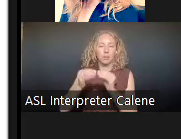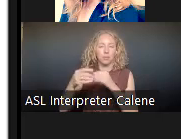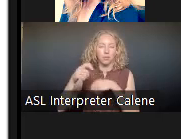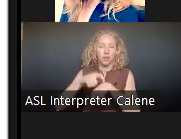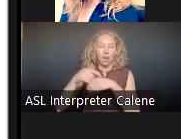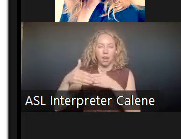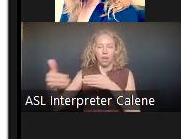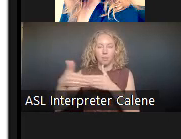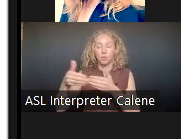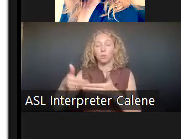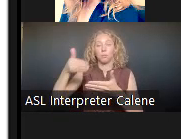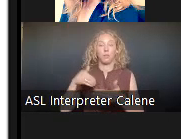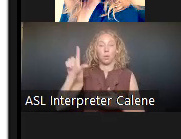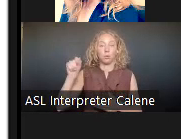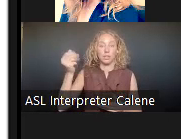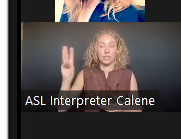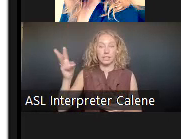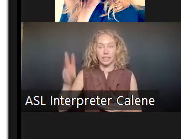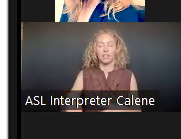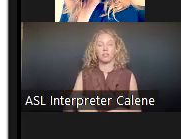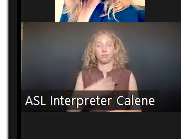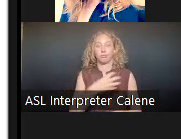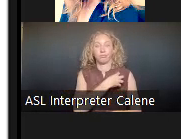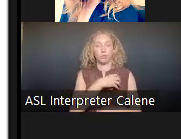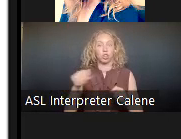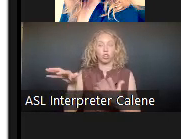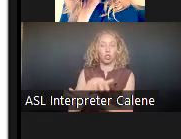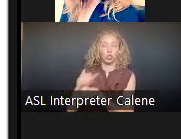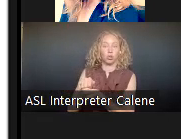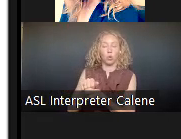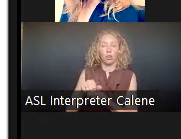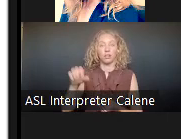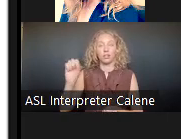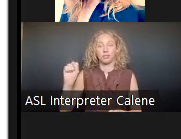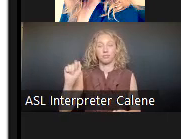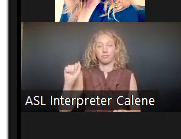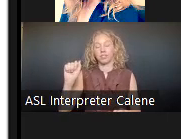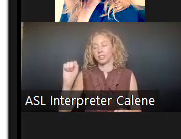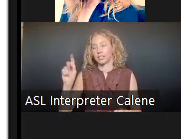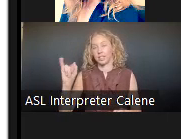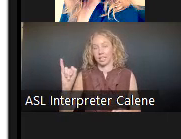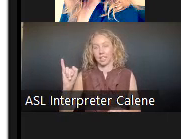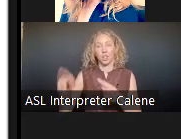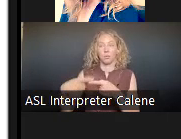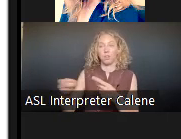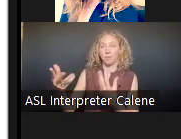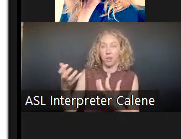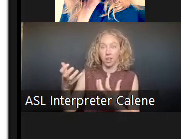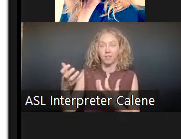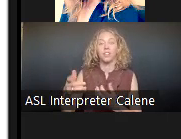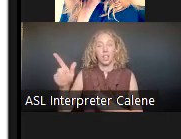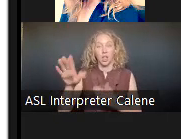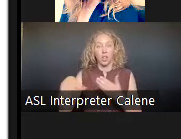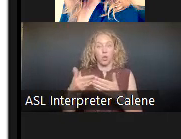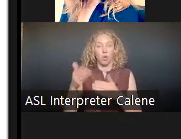to, like I said, 2016, law enforcement could destroy sexual assault evidence kits at their own discretion, at their own